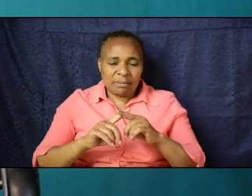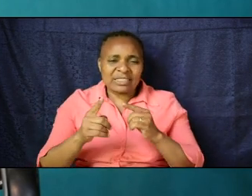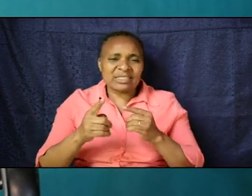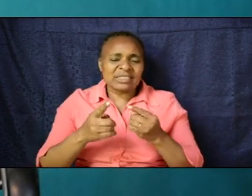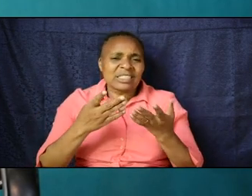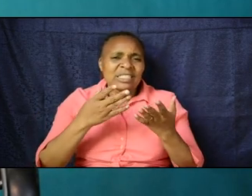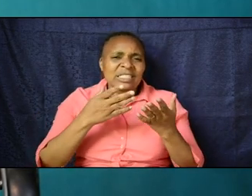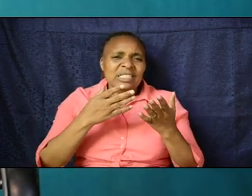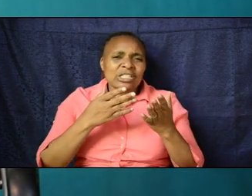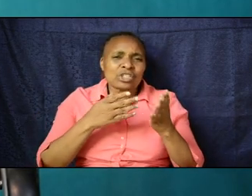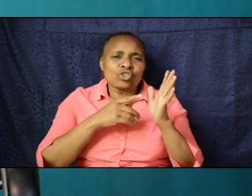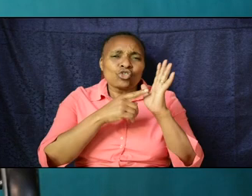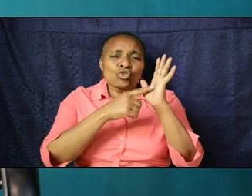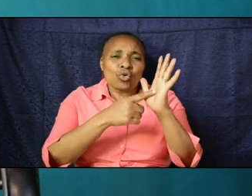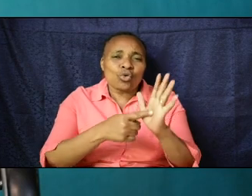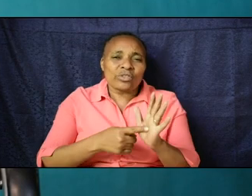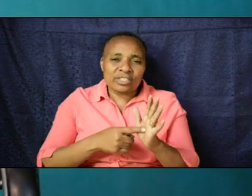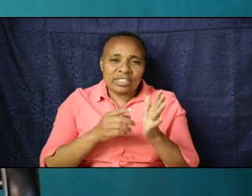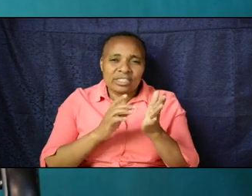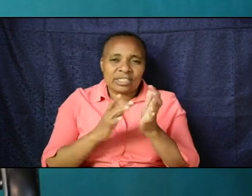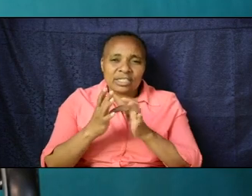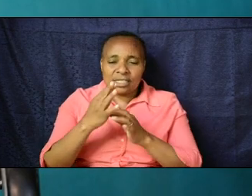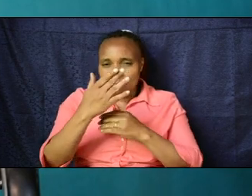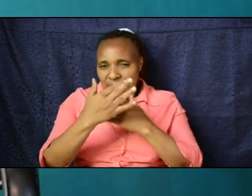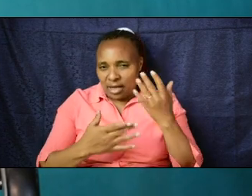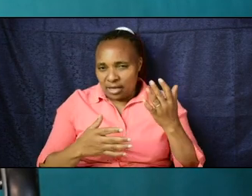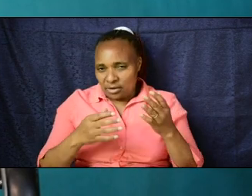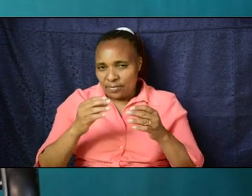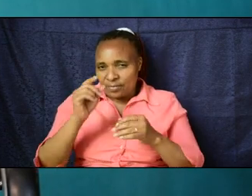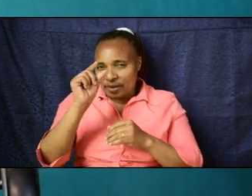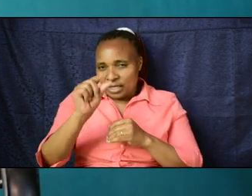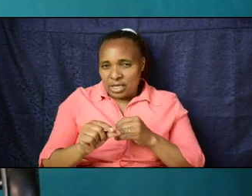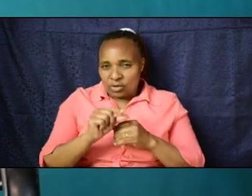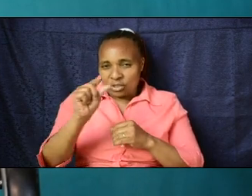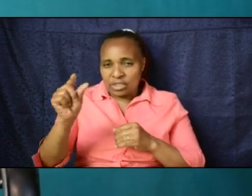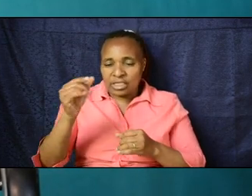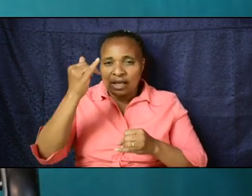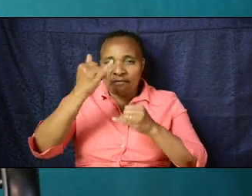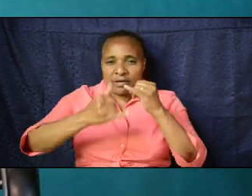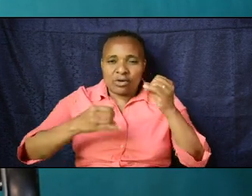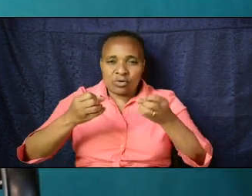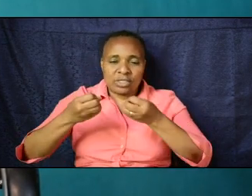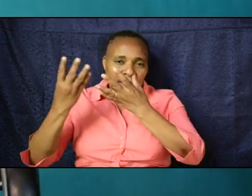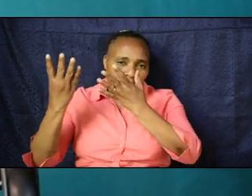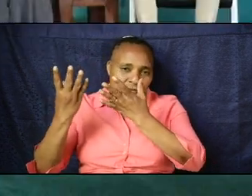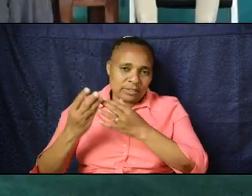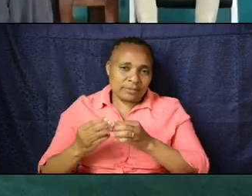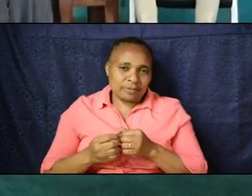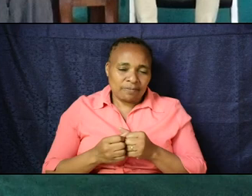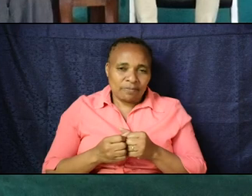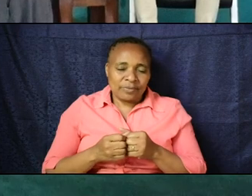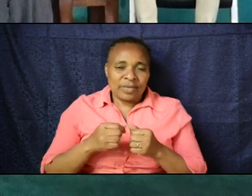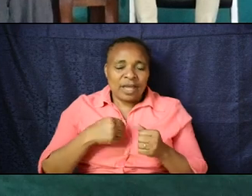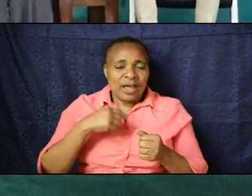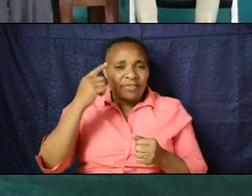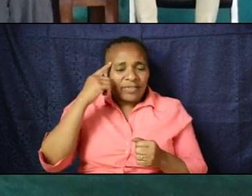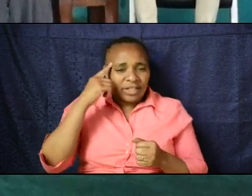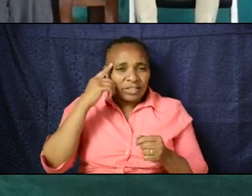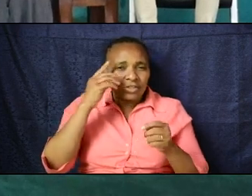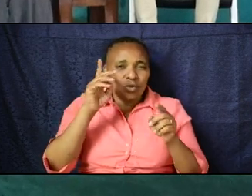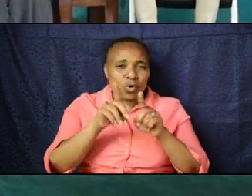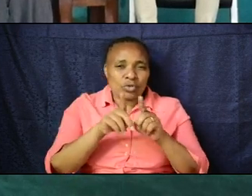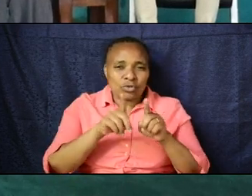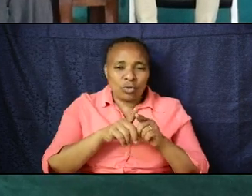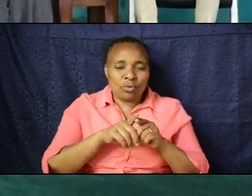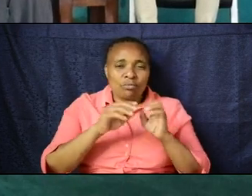symbolized Jesus' blood on the cross as the final sacrifice. And I think also we can get